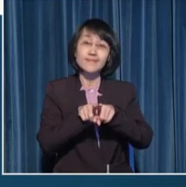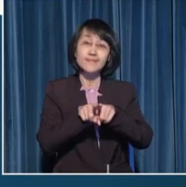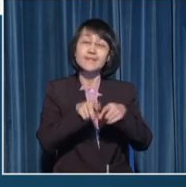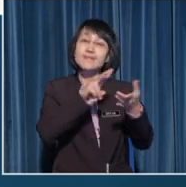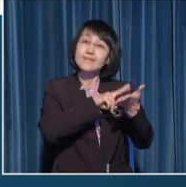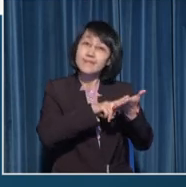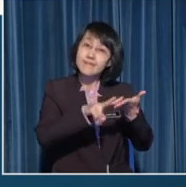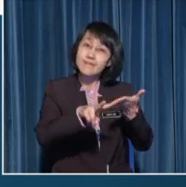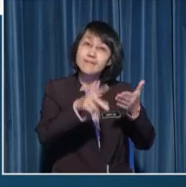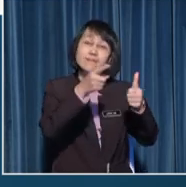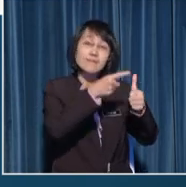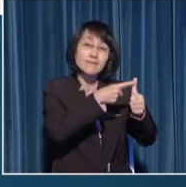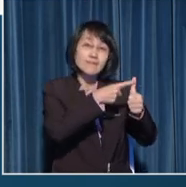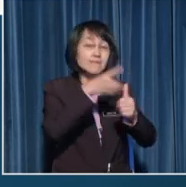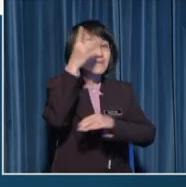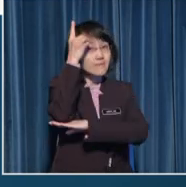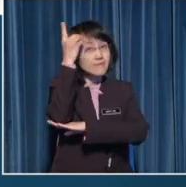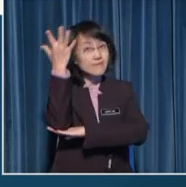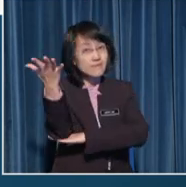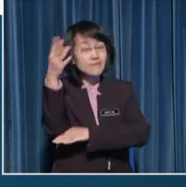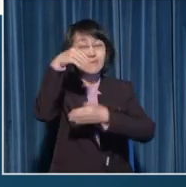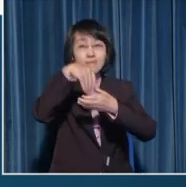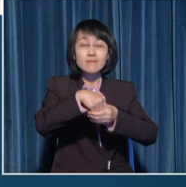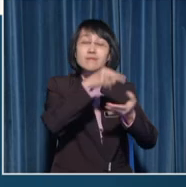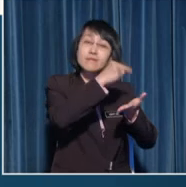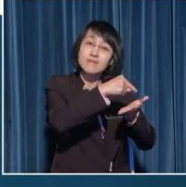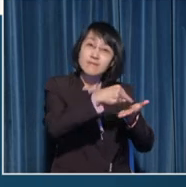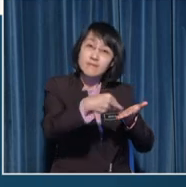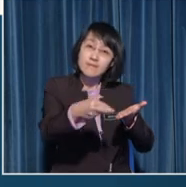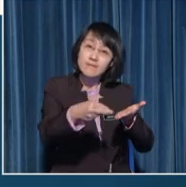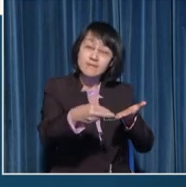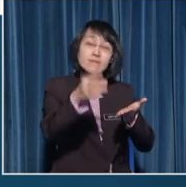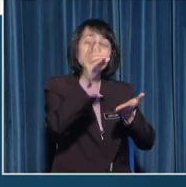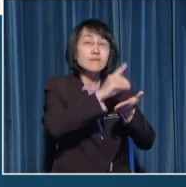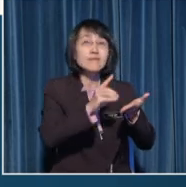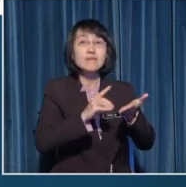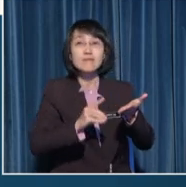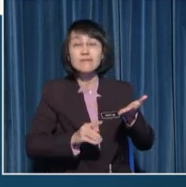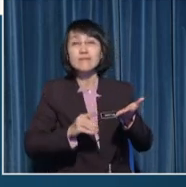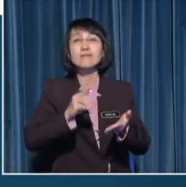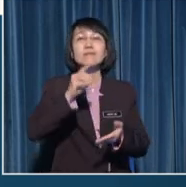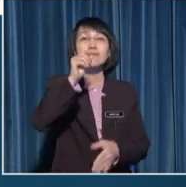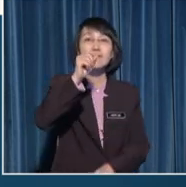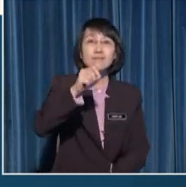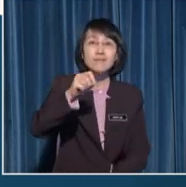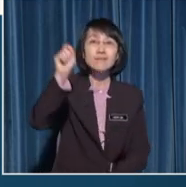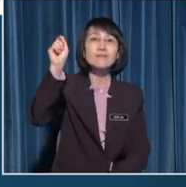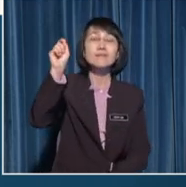Read the first data in your notes. Draw a tick for